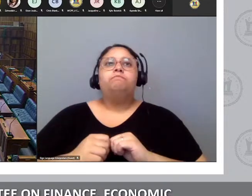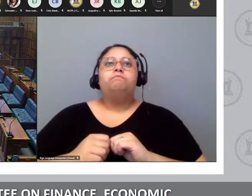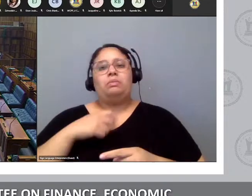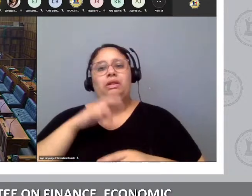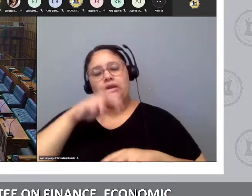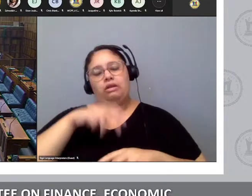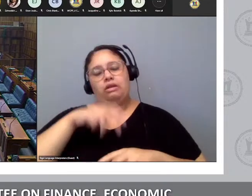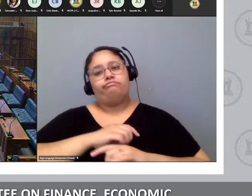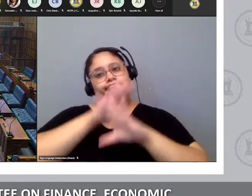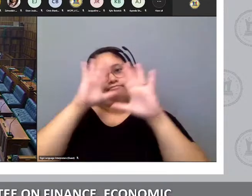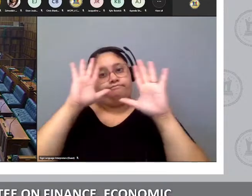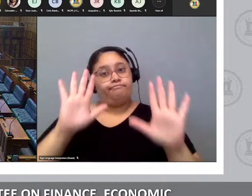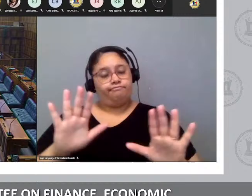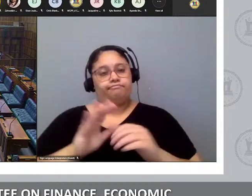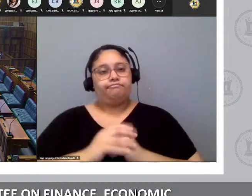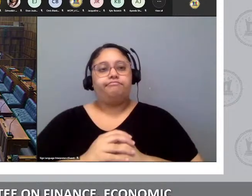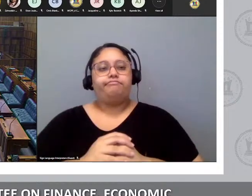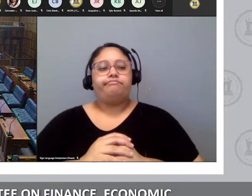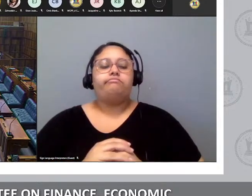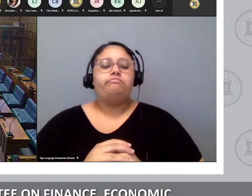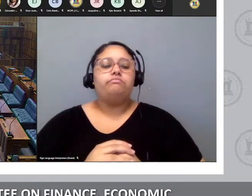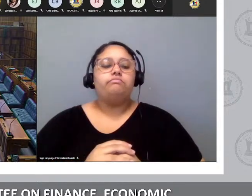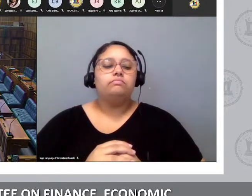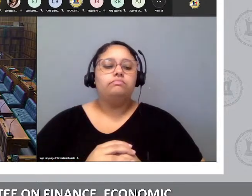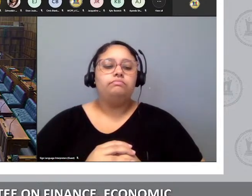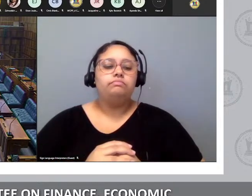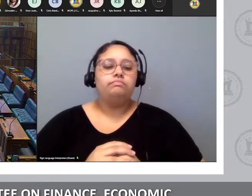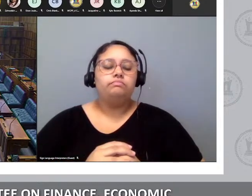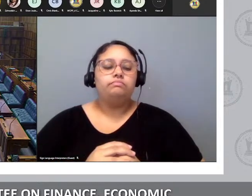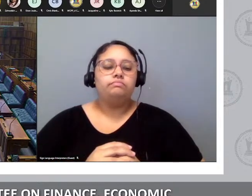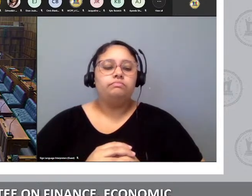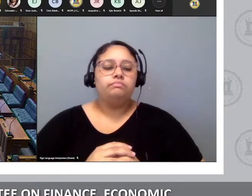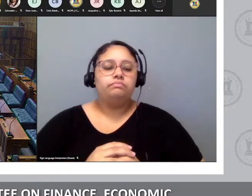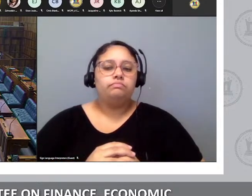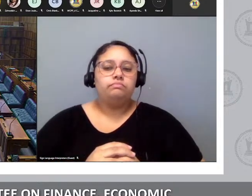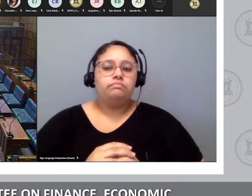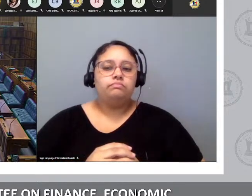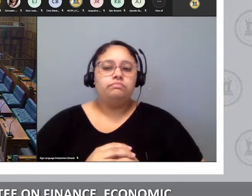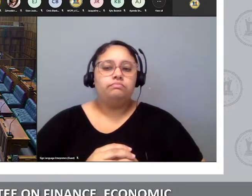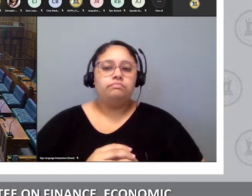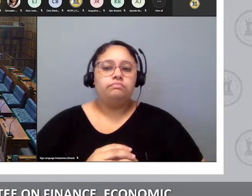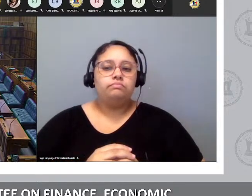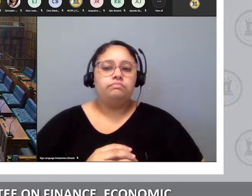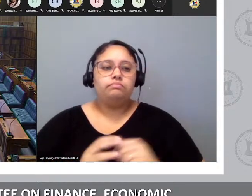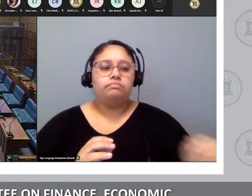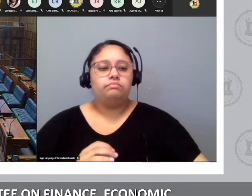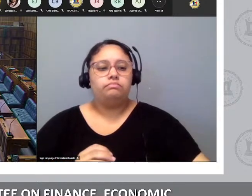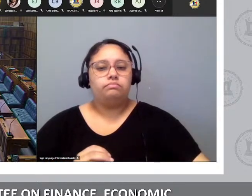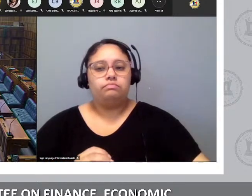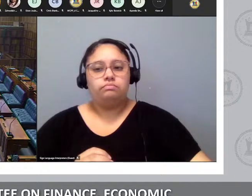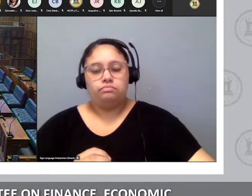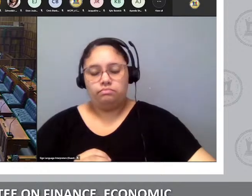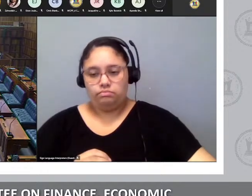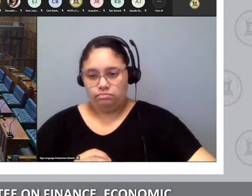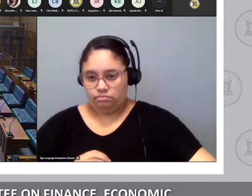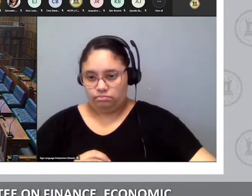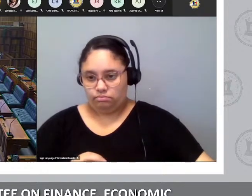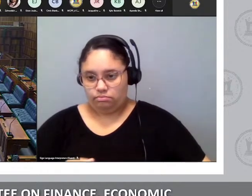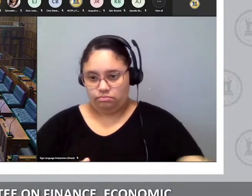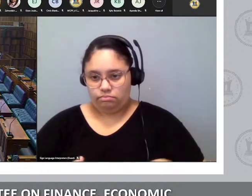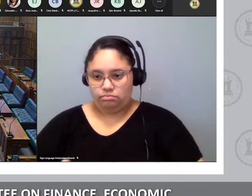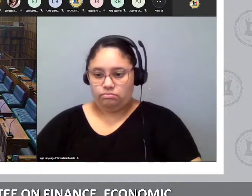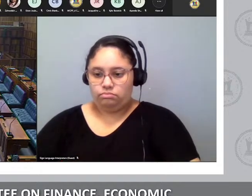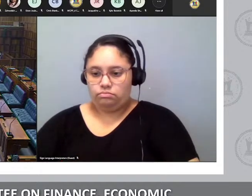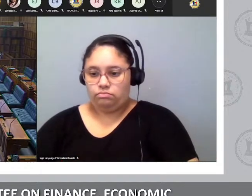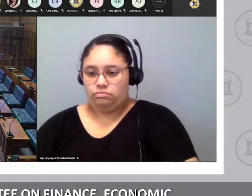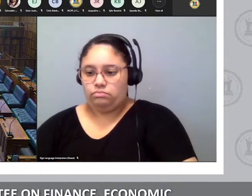like to to to get some some answers on and then I think um in terms of the